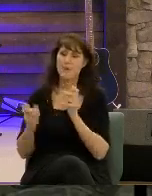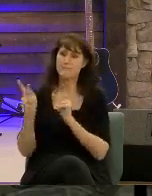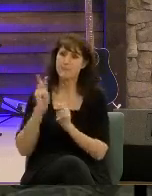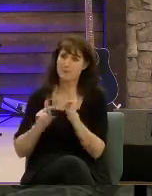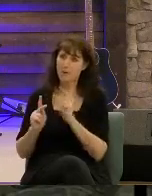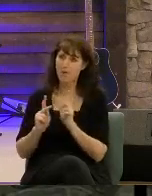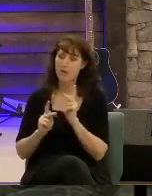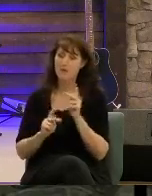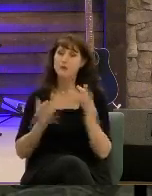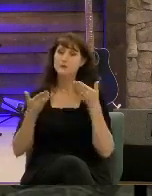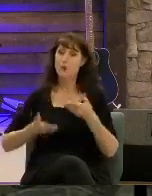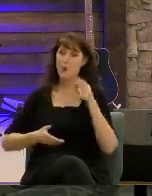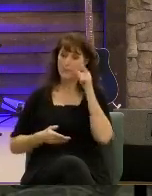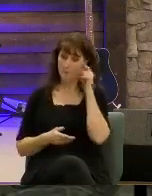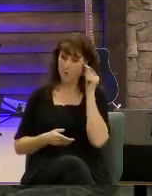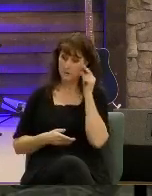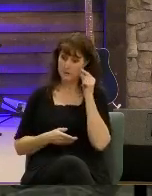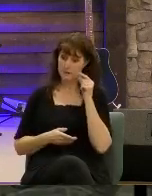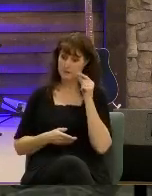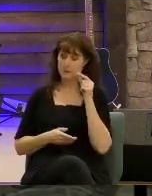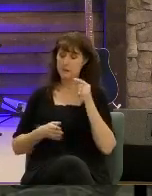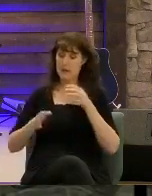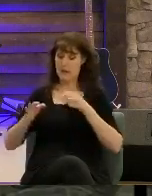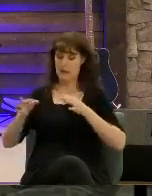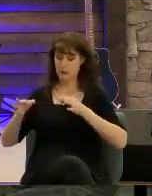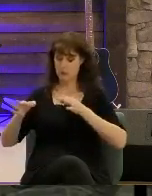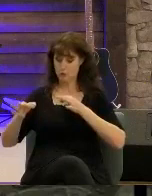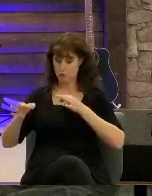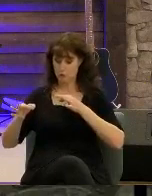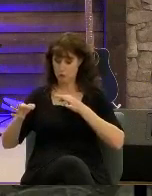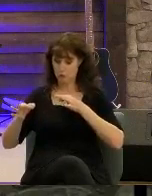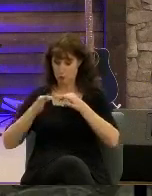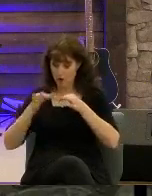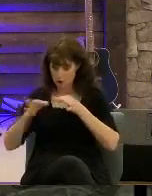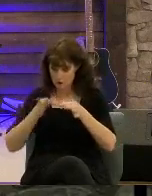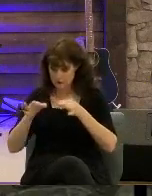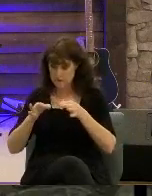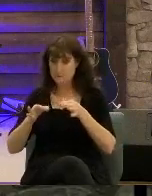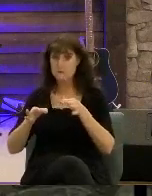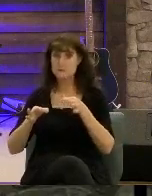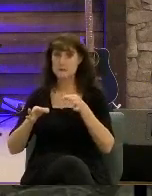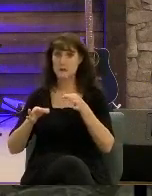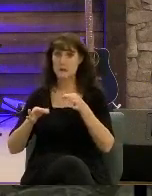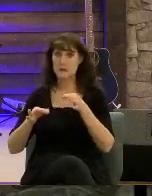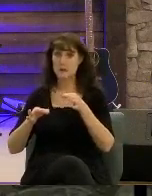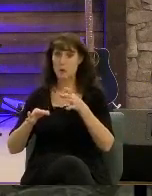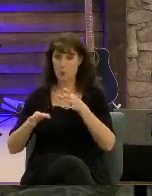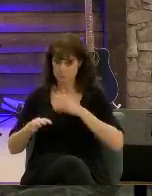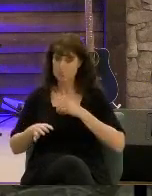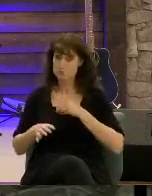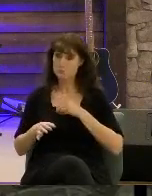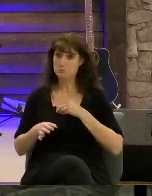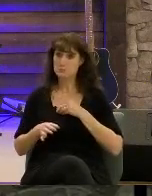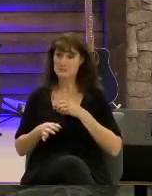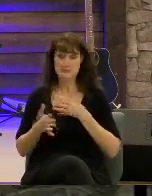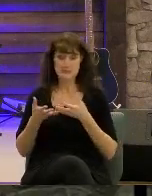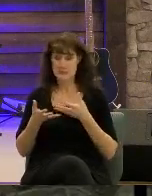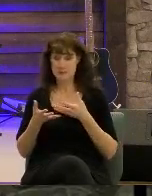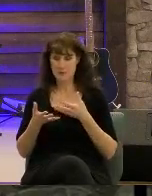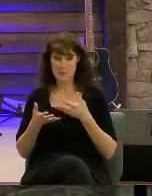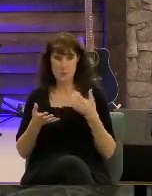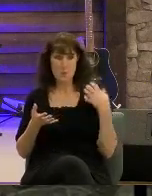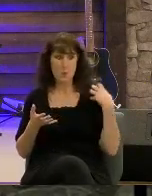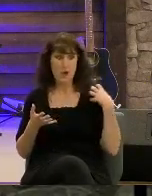when Moses got those instructions, right, he said to God, he says, well, who and what